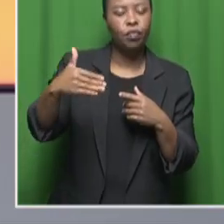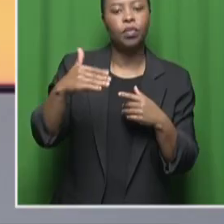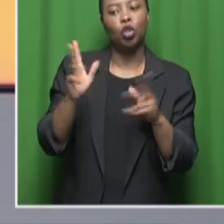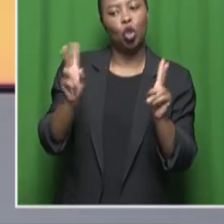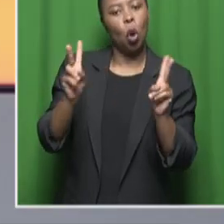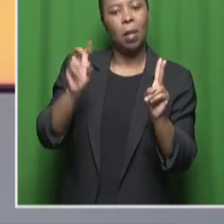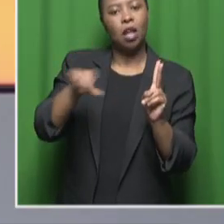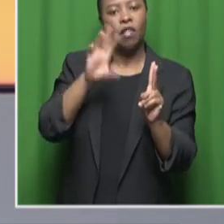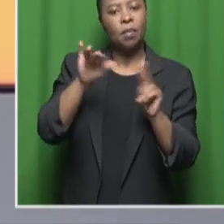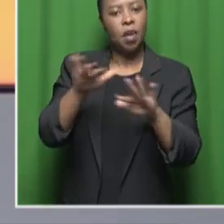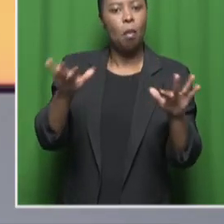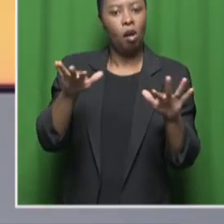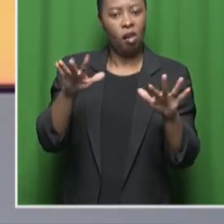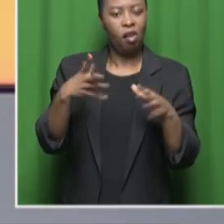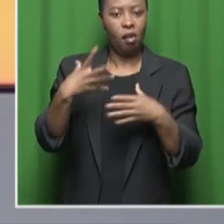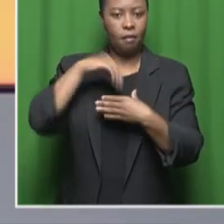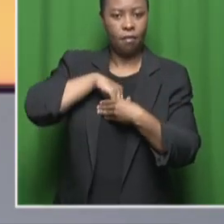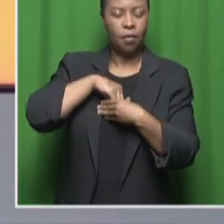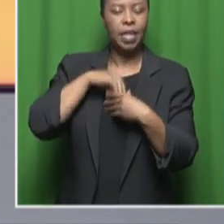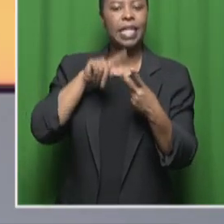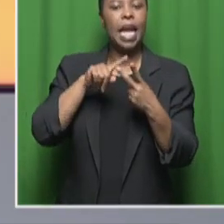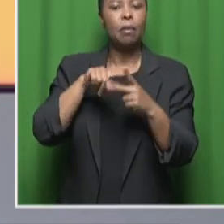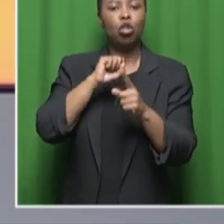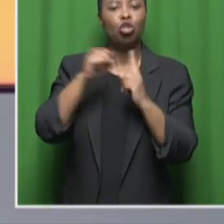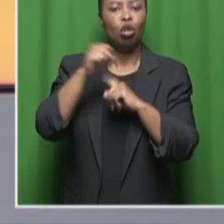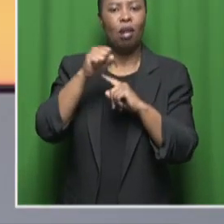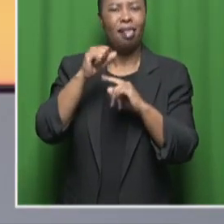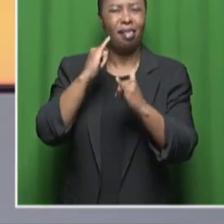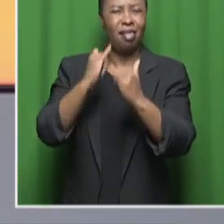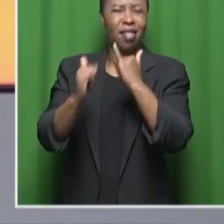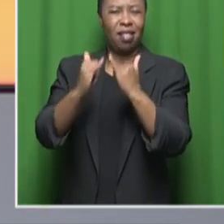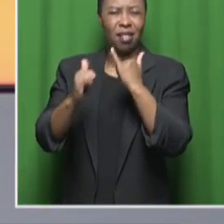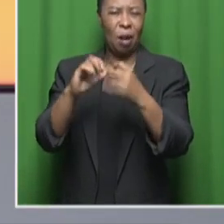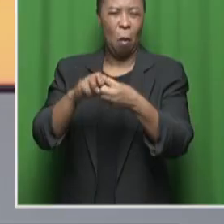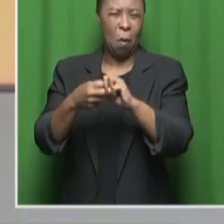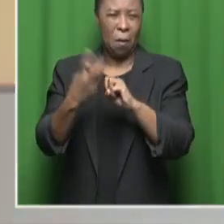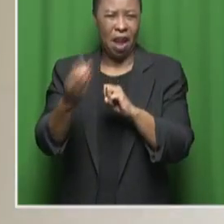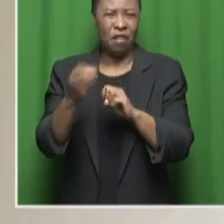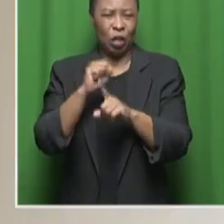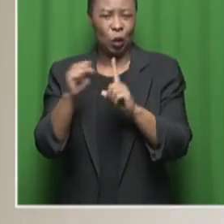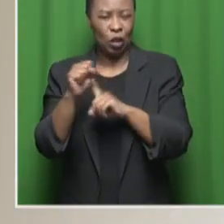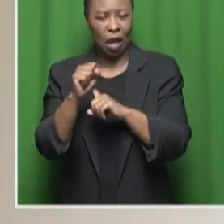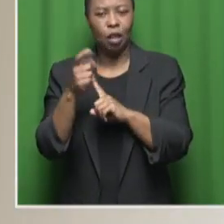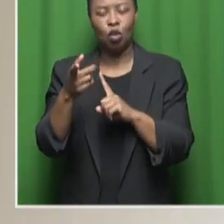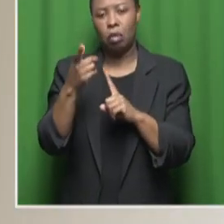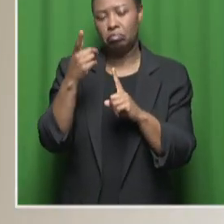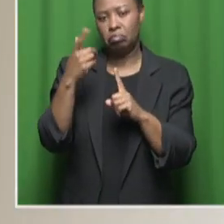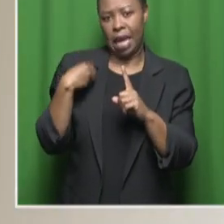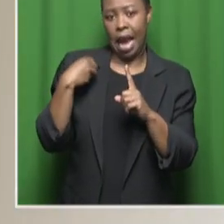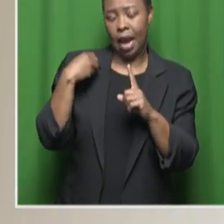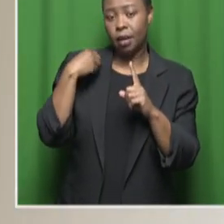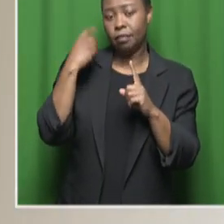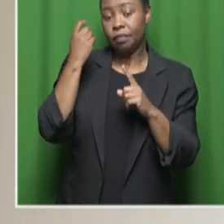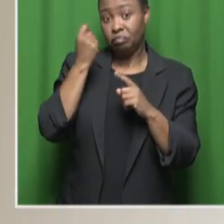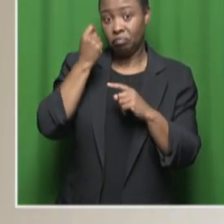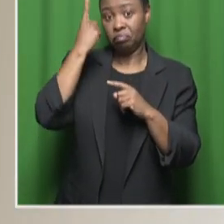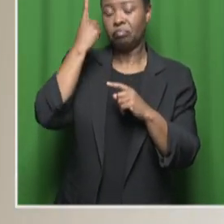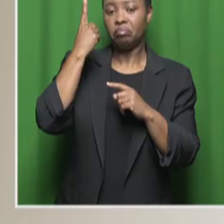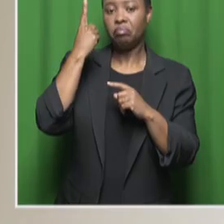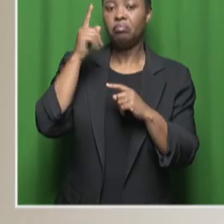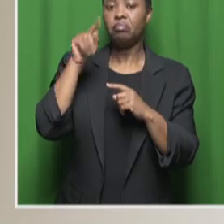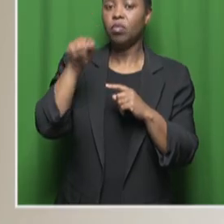African. Now, the author addresses social ills, having young characters who give a view, an idea, and what it really feels like to be a young South African who's